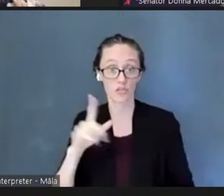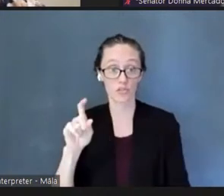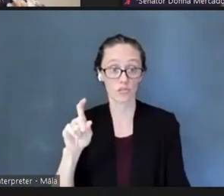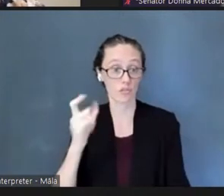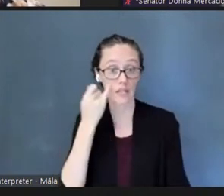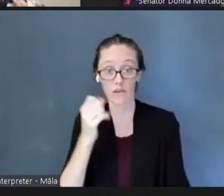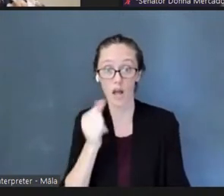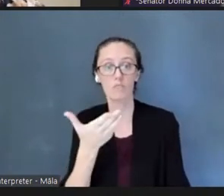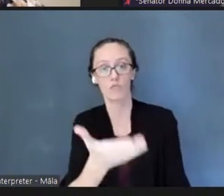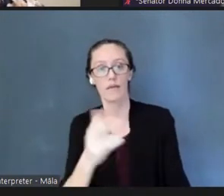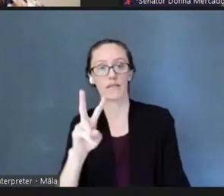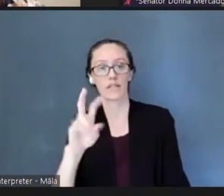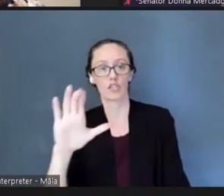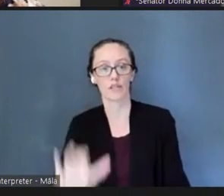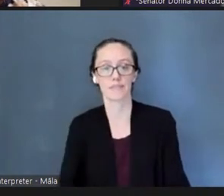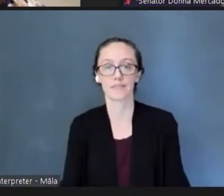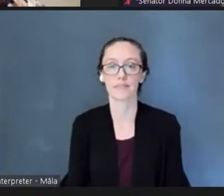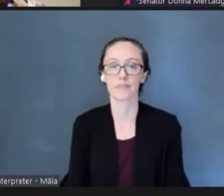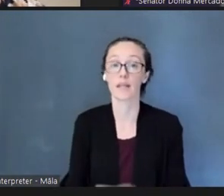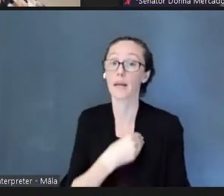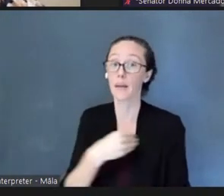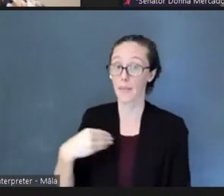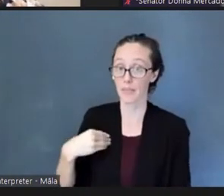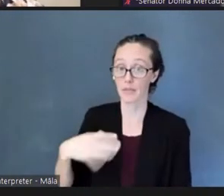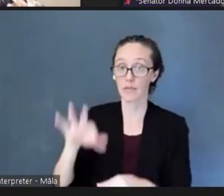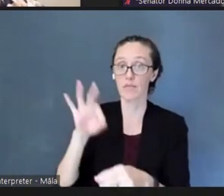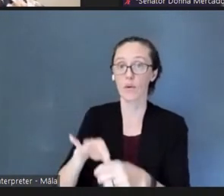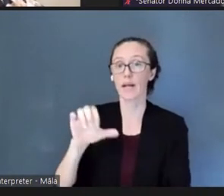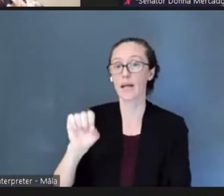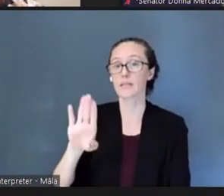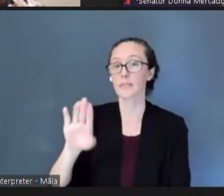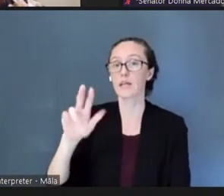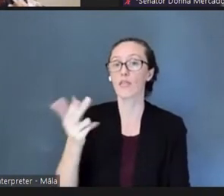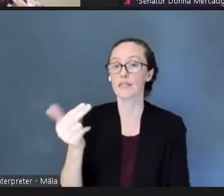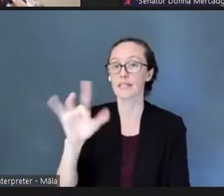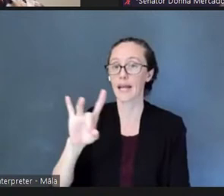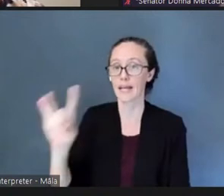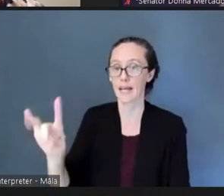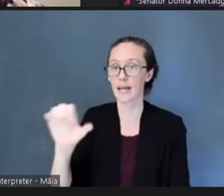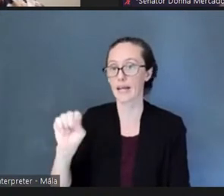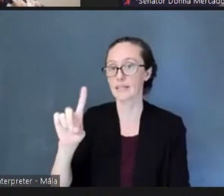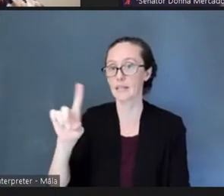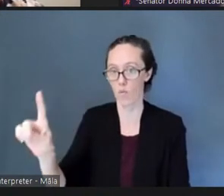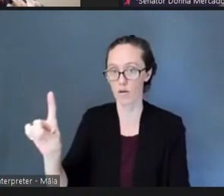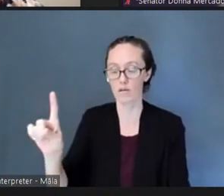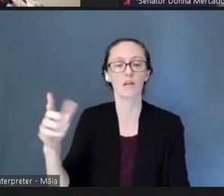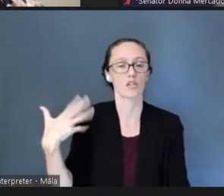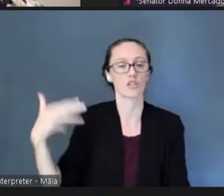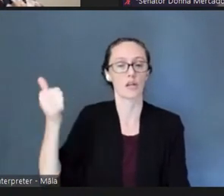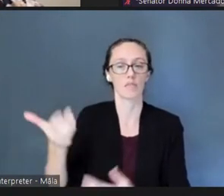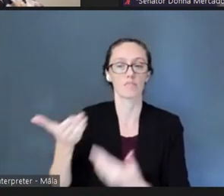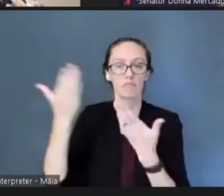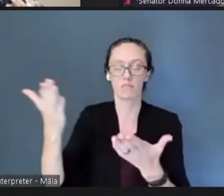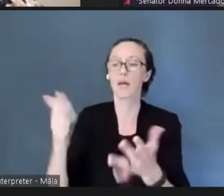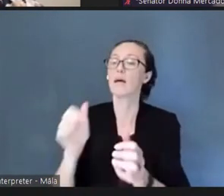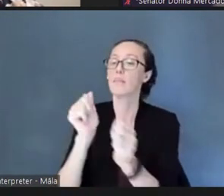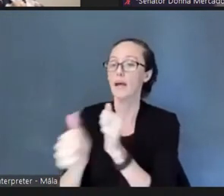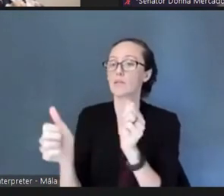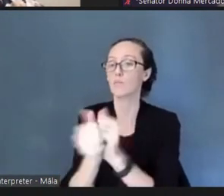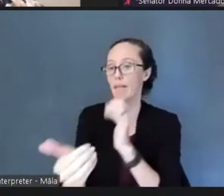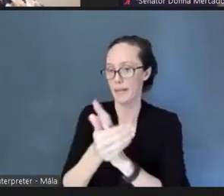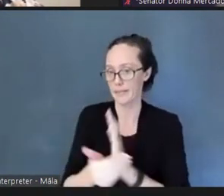Chair. Members voting on SB 1388 SD1, the chair's recommendation is to pass this measure with